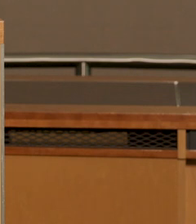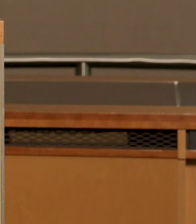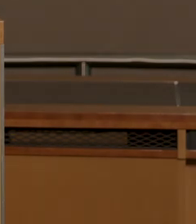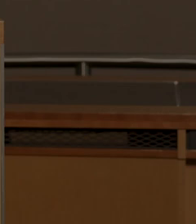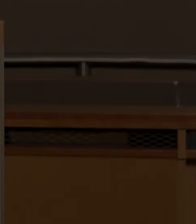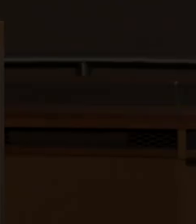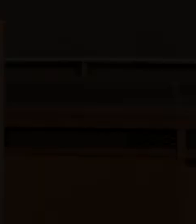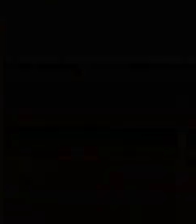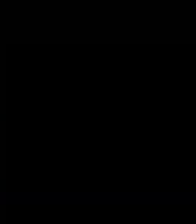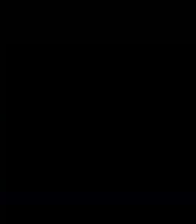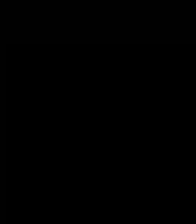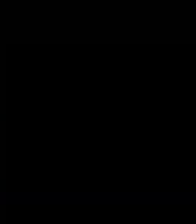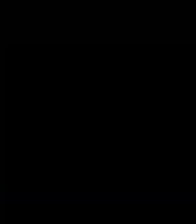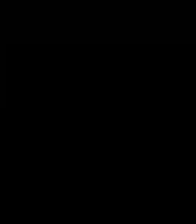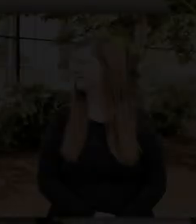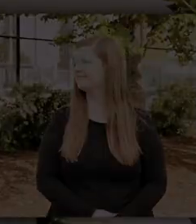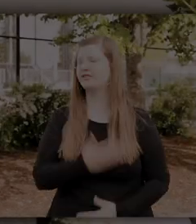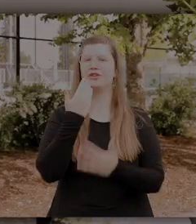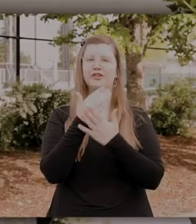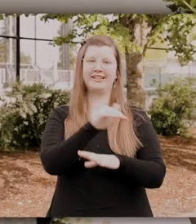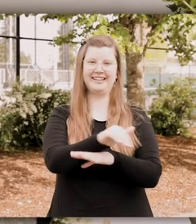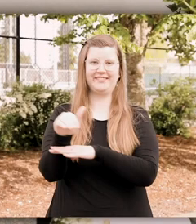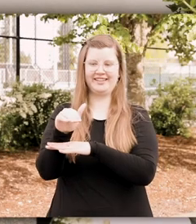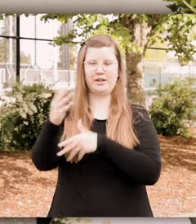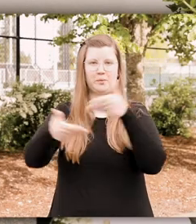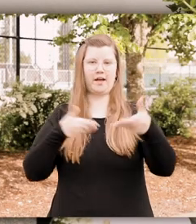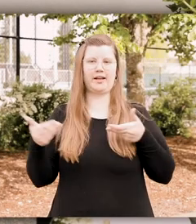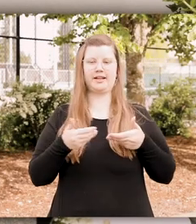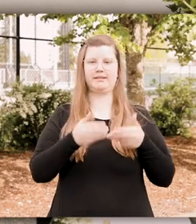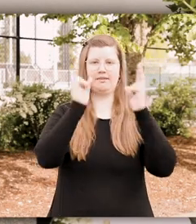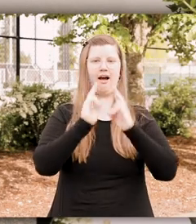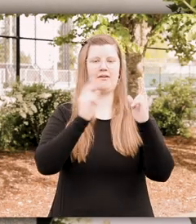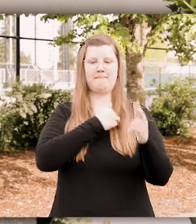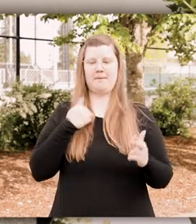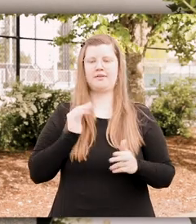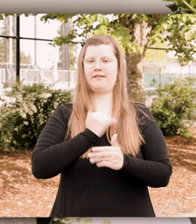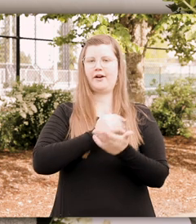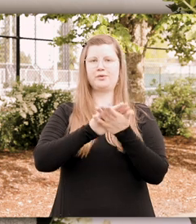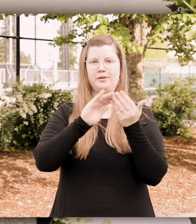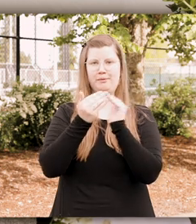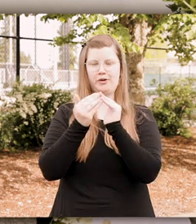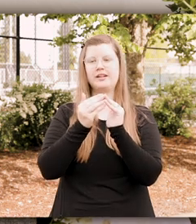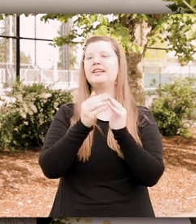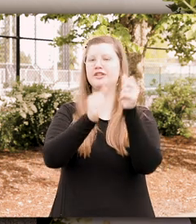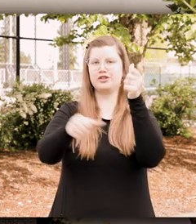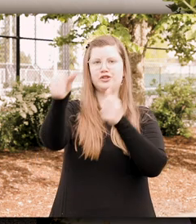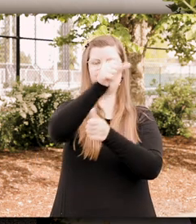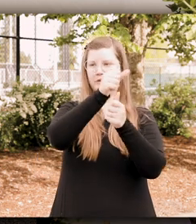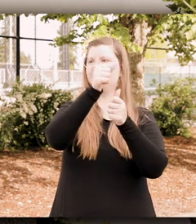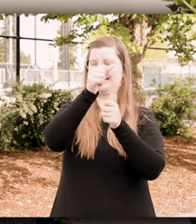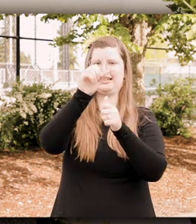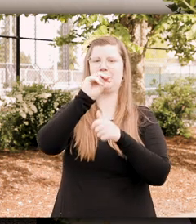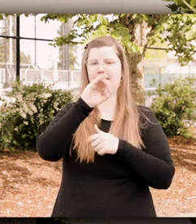the very best. Good evening and welcome, distinguished members of our school community. Superintendent McDuffie,